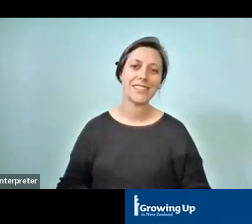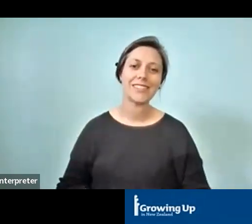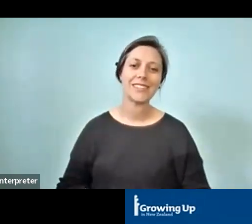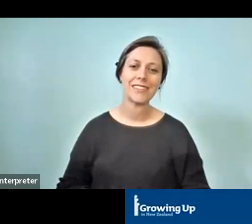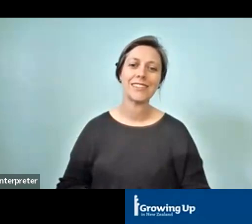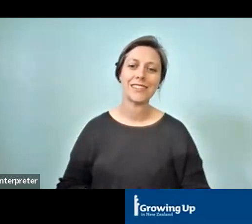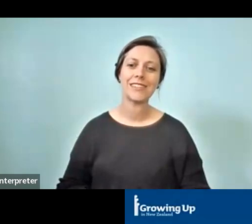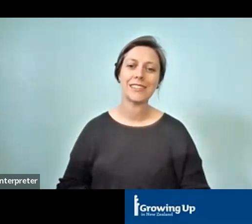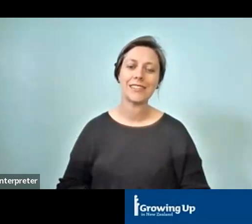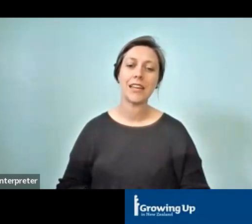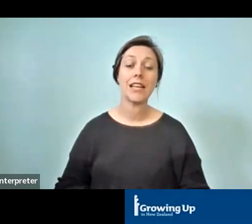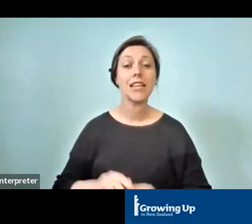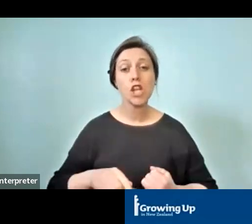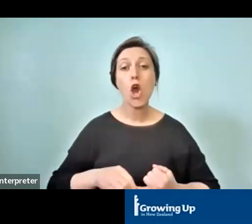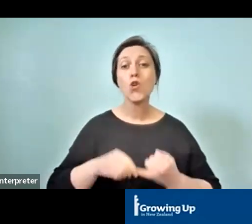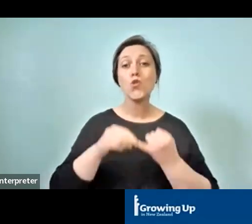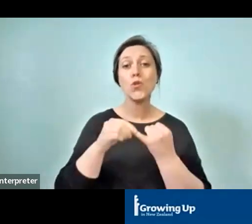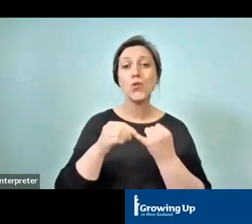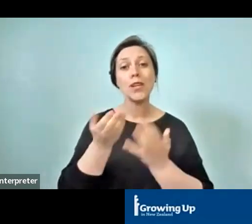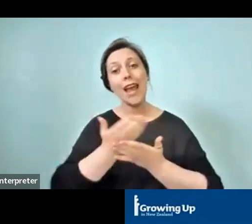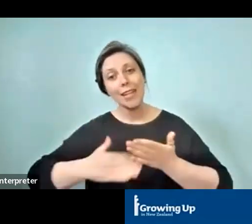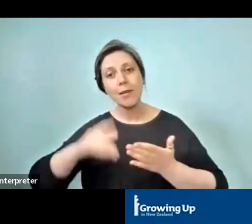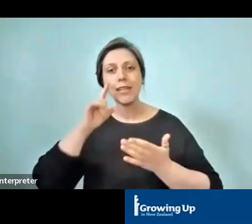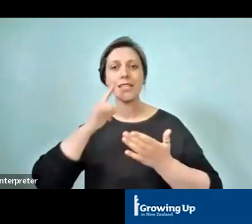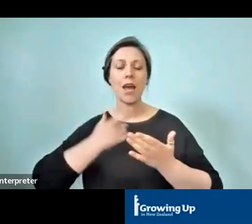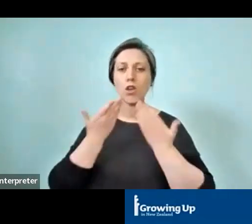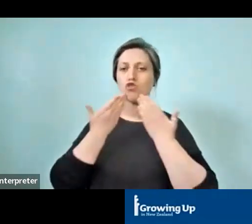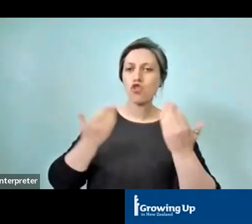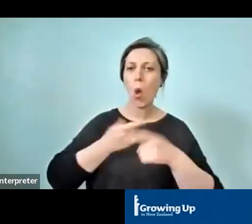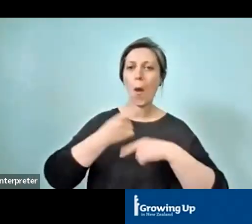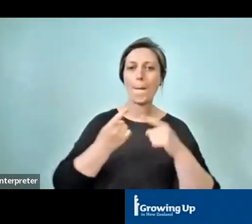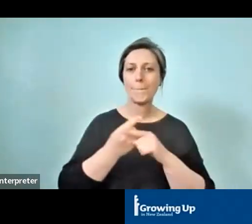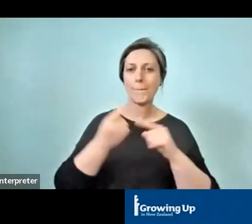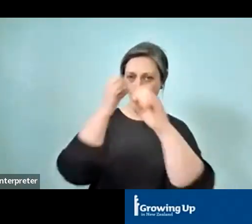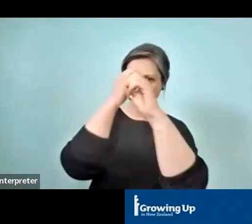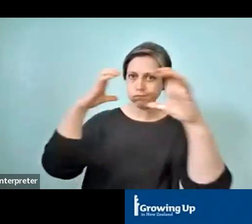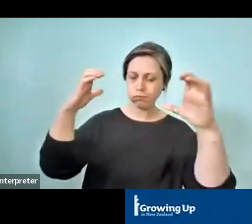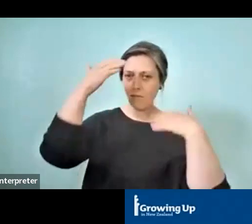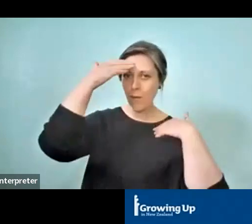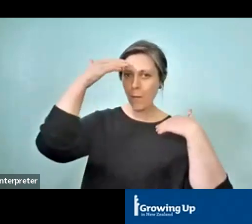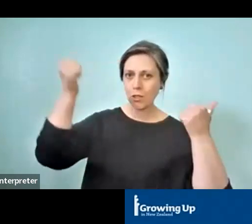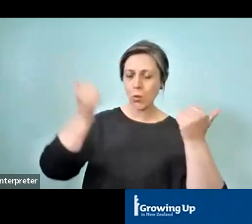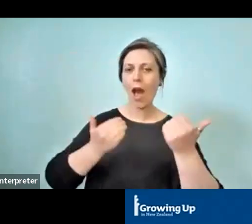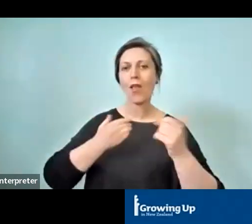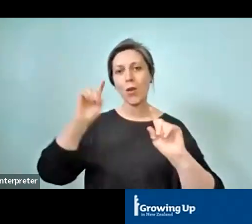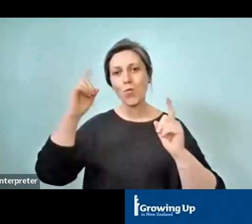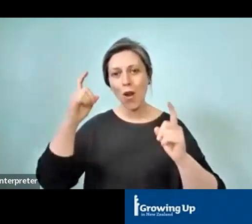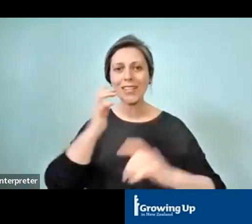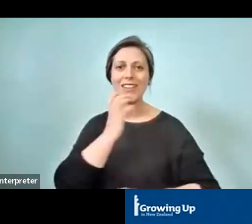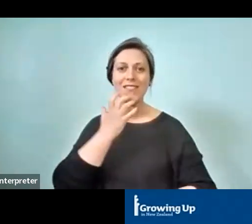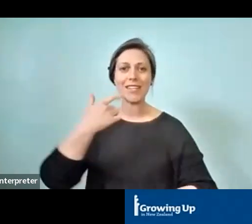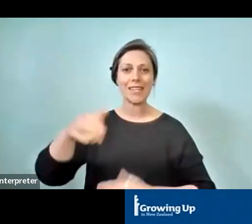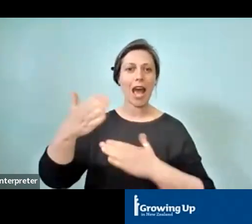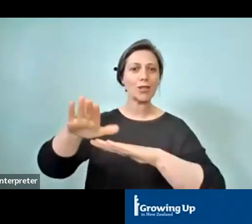whilst there's unique aspects to what we can contribute to the picture of mental well-being and worries and fears that young people experience here in Aotearoa,